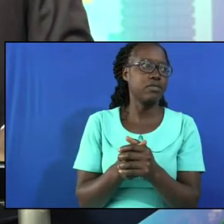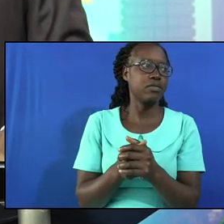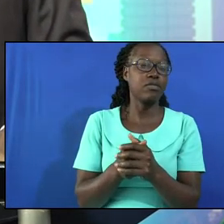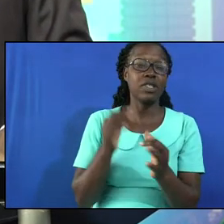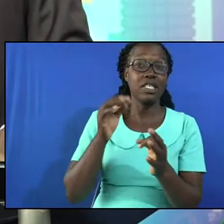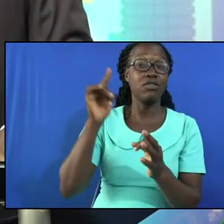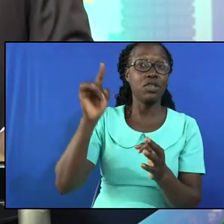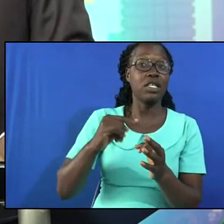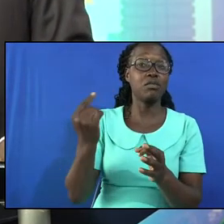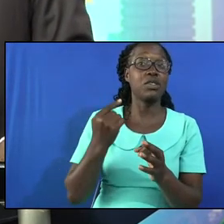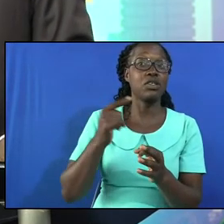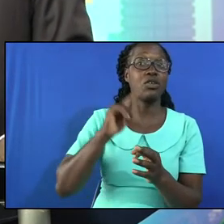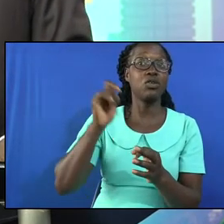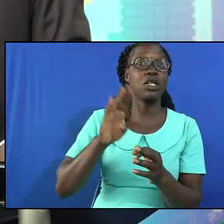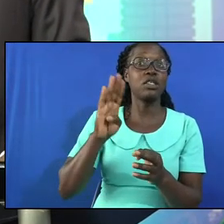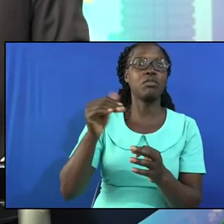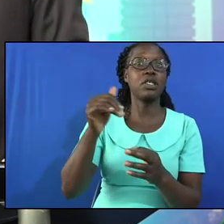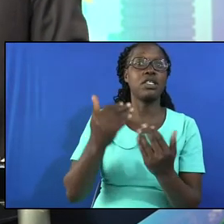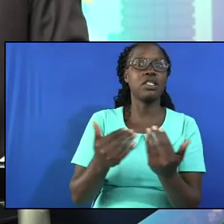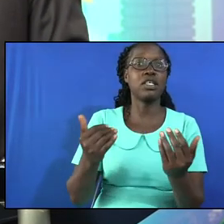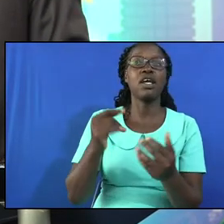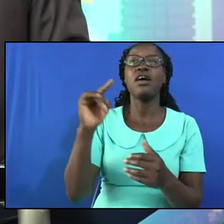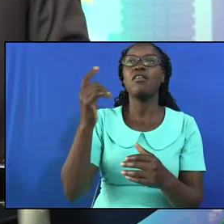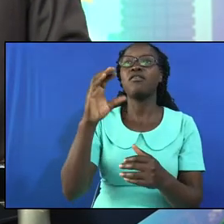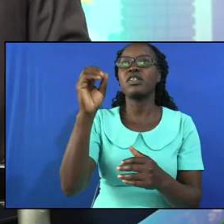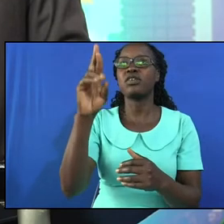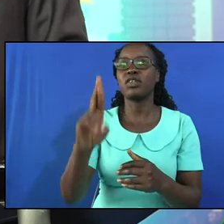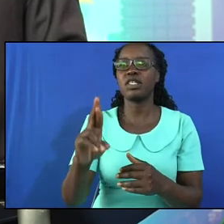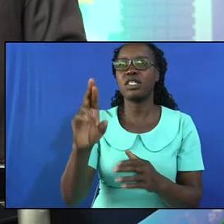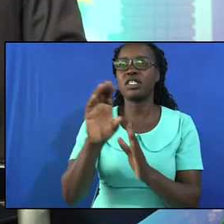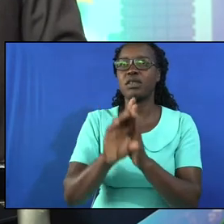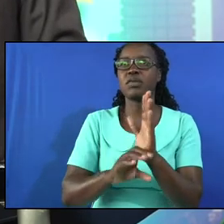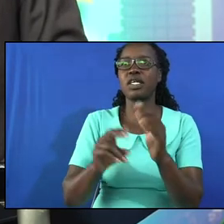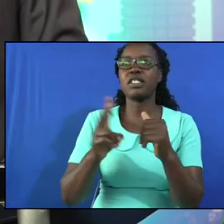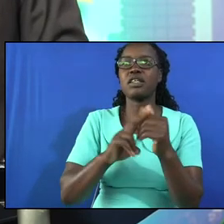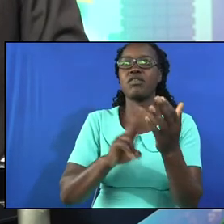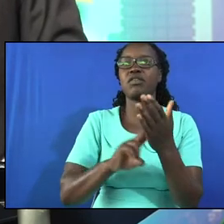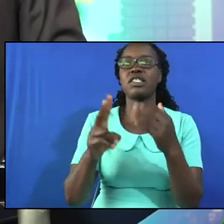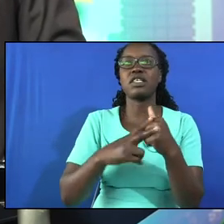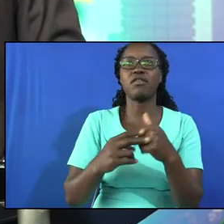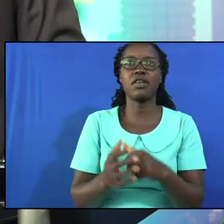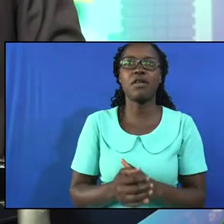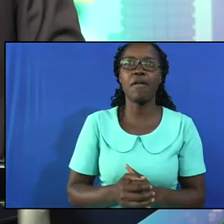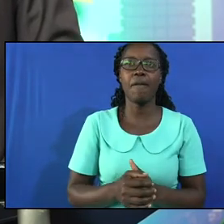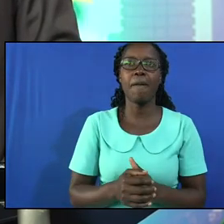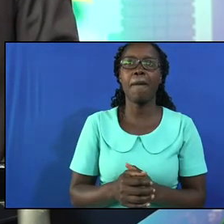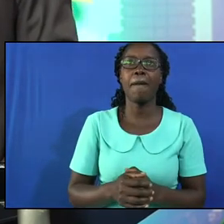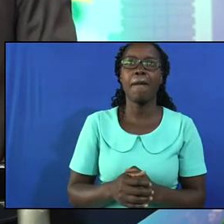If you can't be single, you can't be anything. 1 Corinthians chapter 7, verse 7.